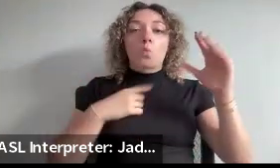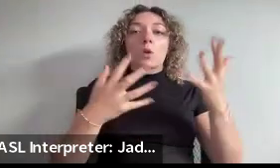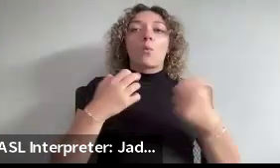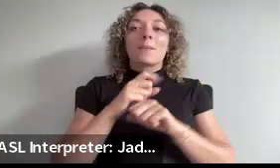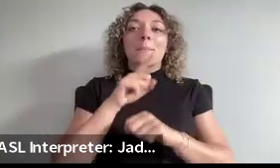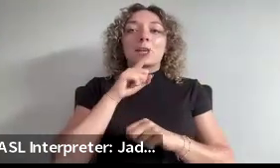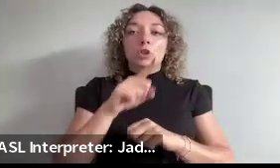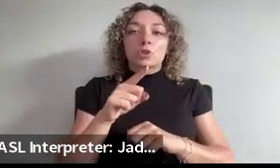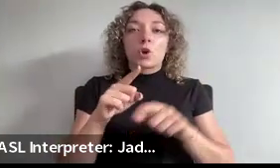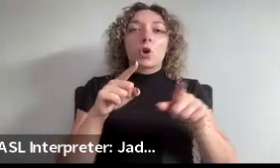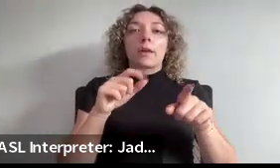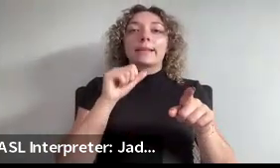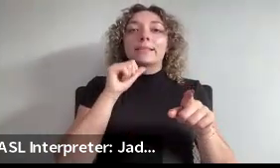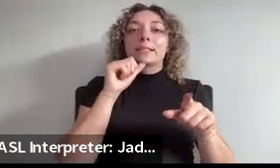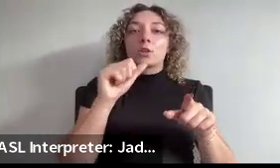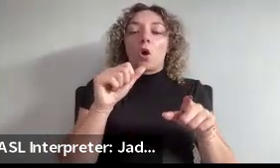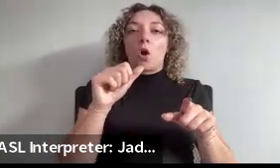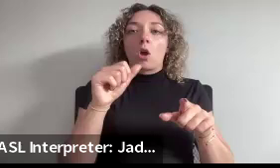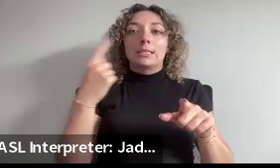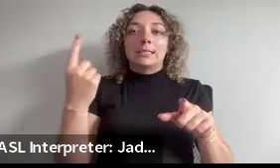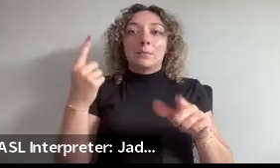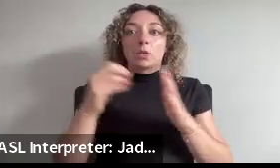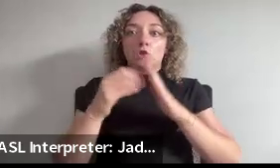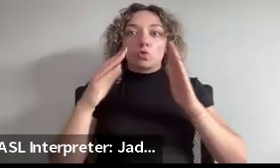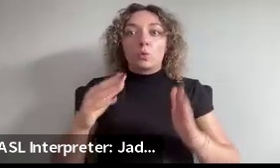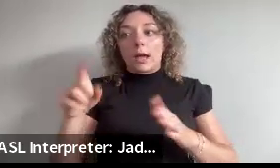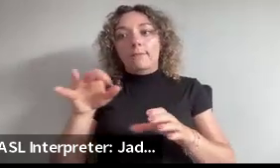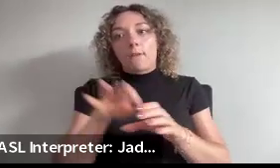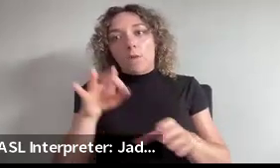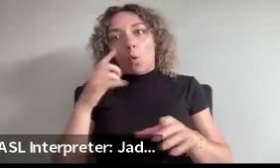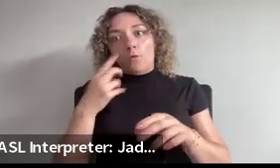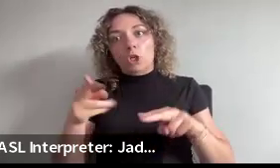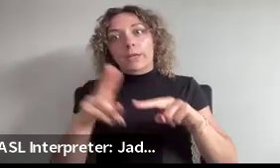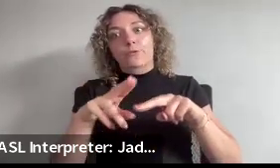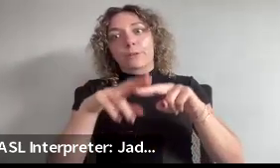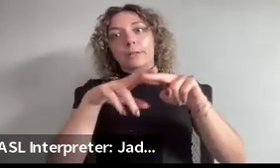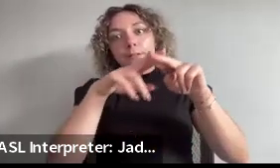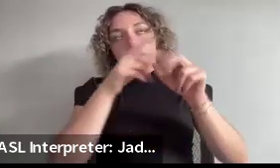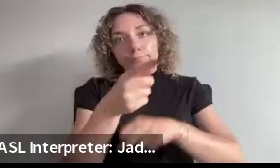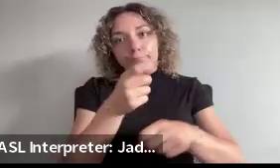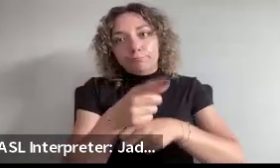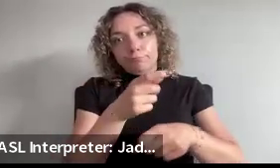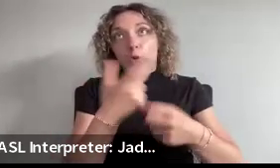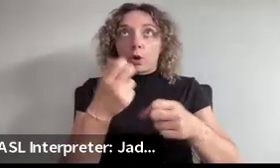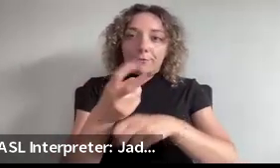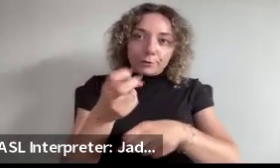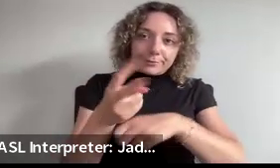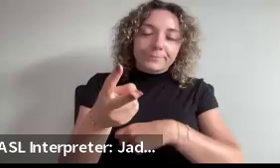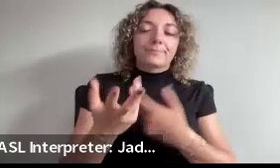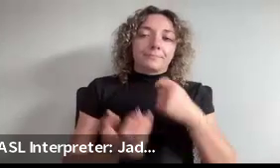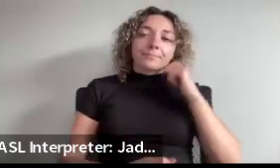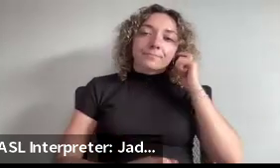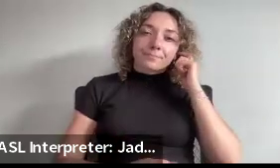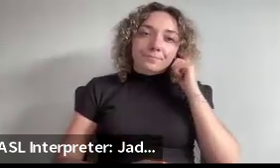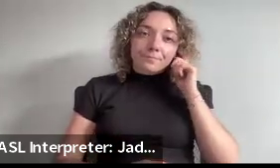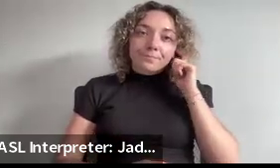this is not something where students have to vote on increases um, every couple of years.